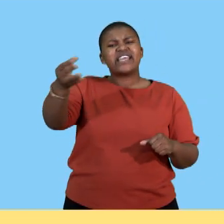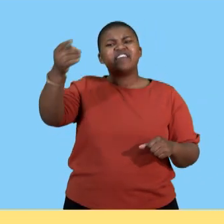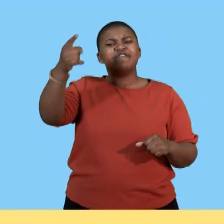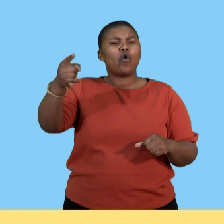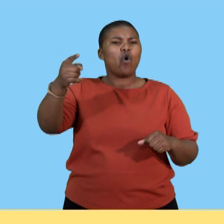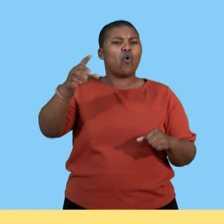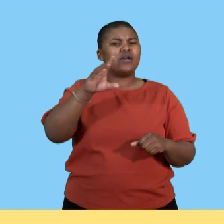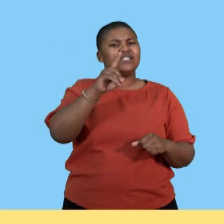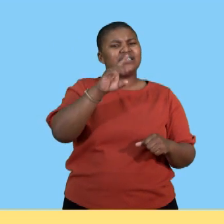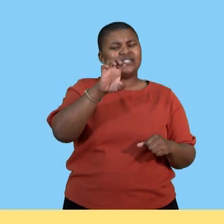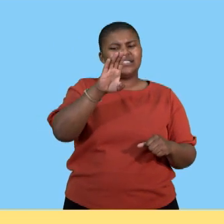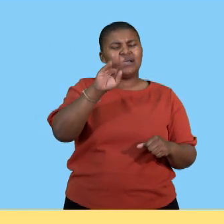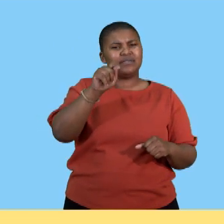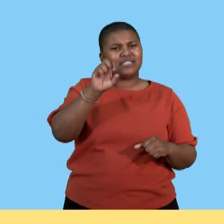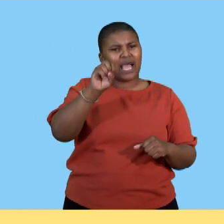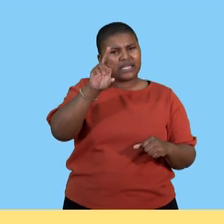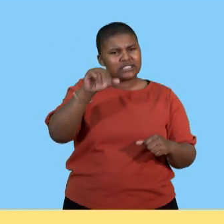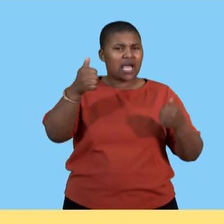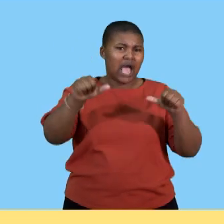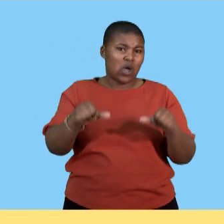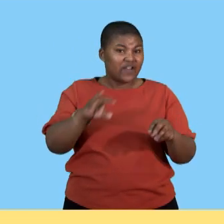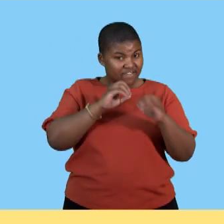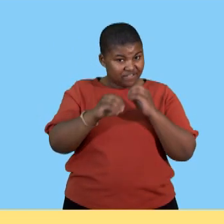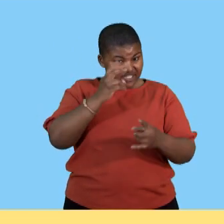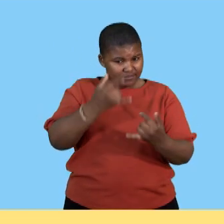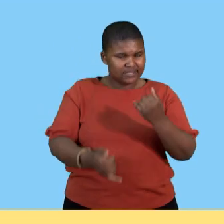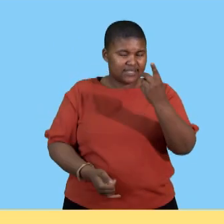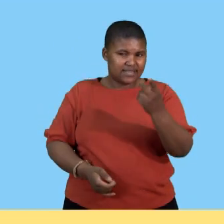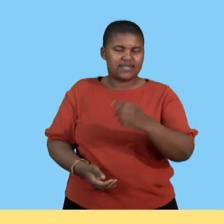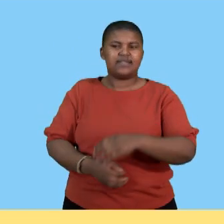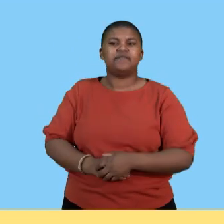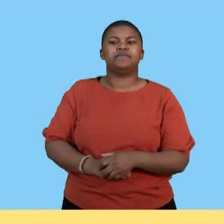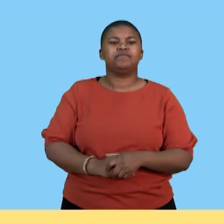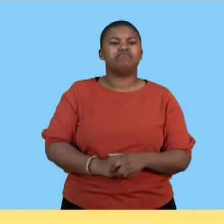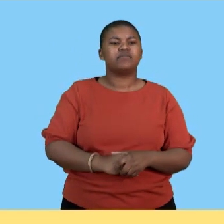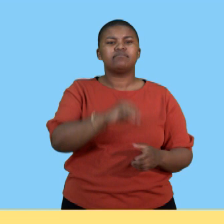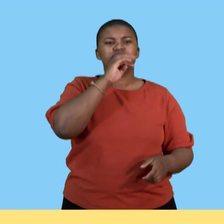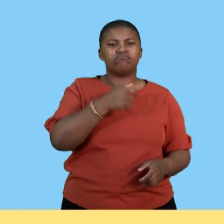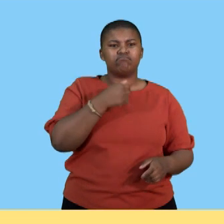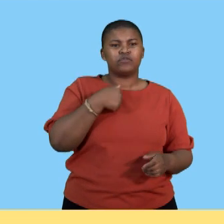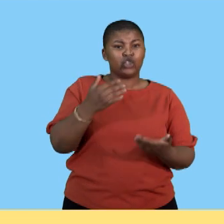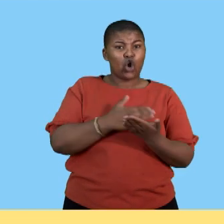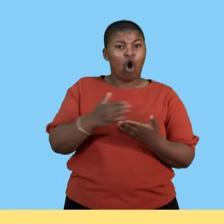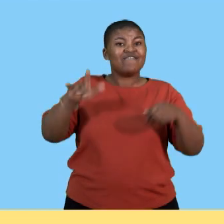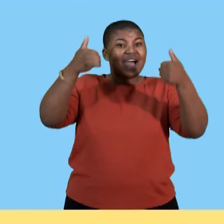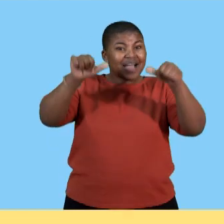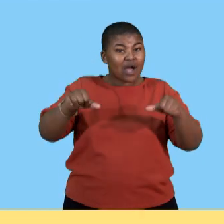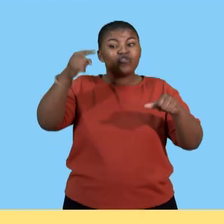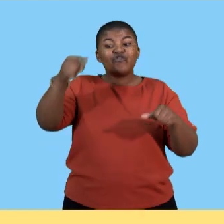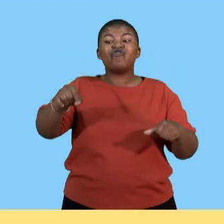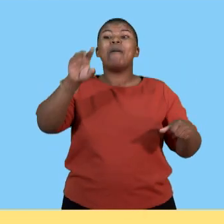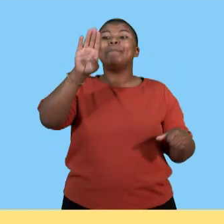control account. Correct the error. The moment we write off an account as a bad